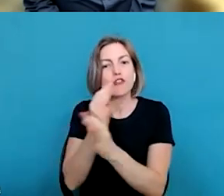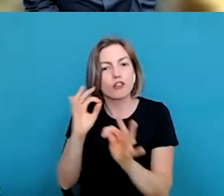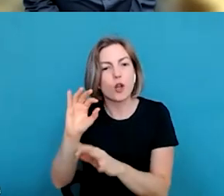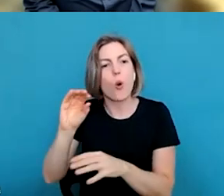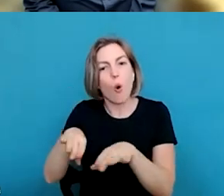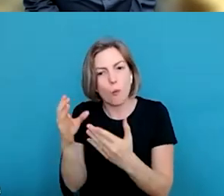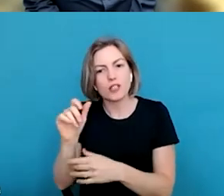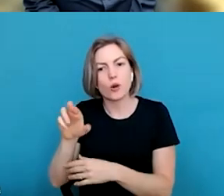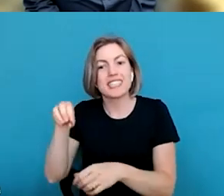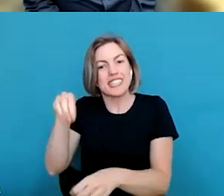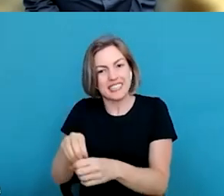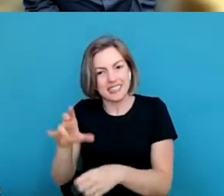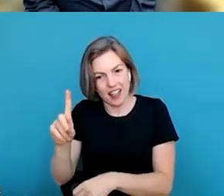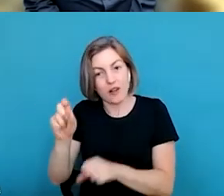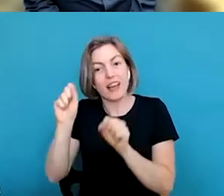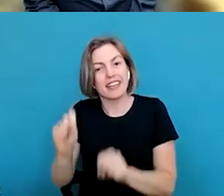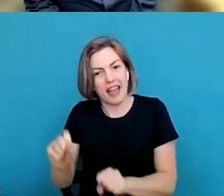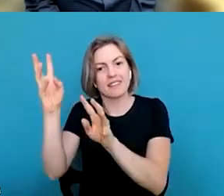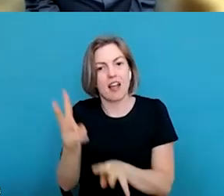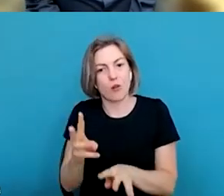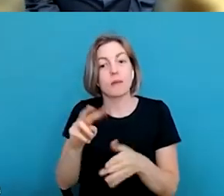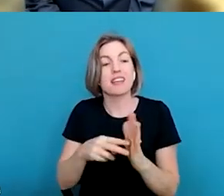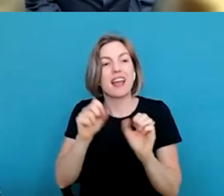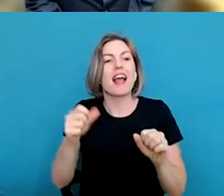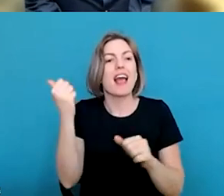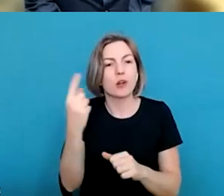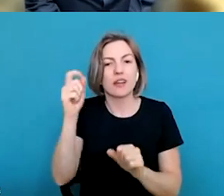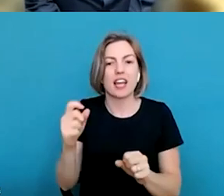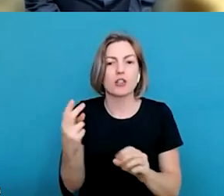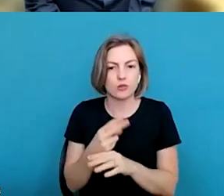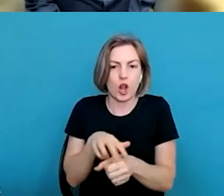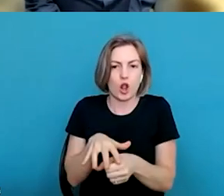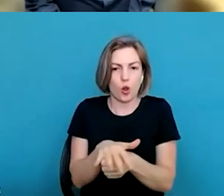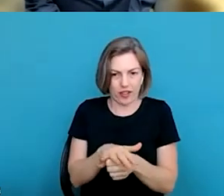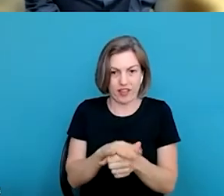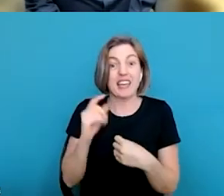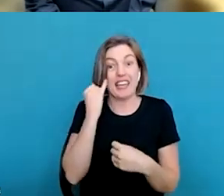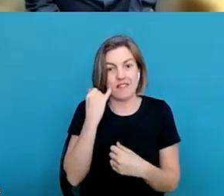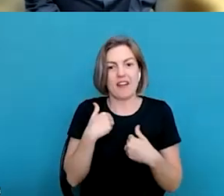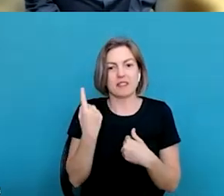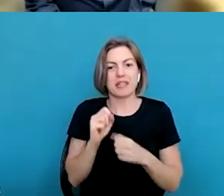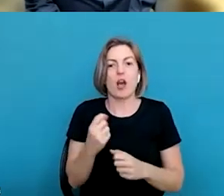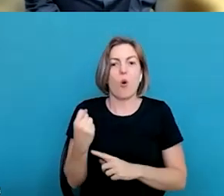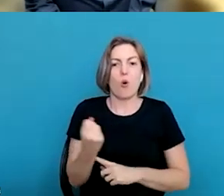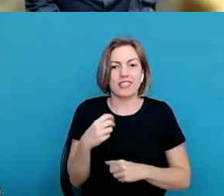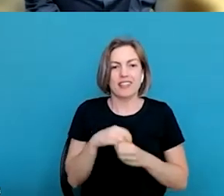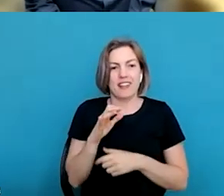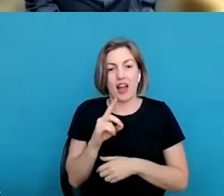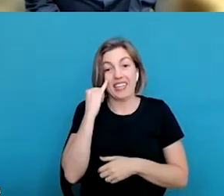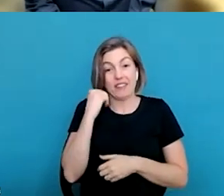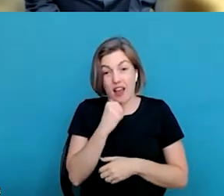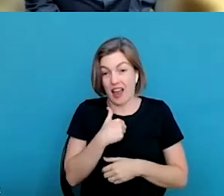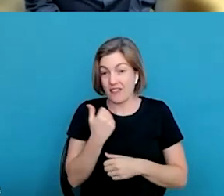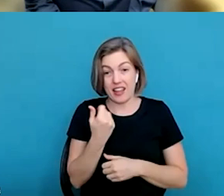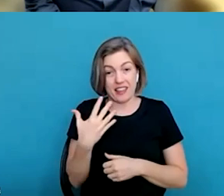cloud, downloadable so that anybody can use it locally as soon as they have something that can hold it in the cloud if they don't have anything that has that